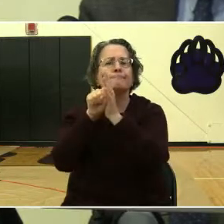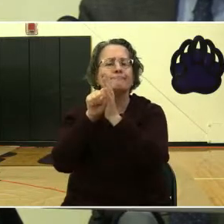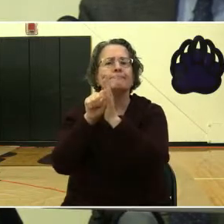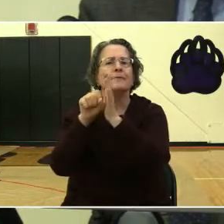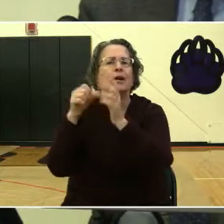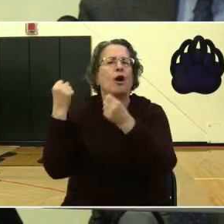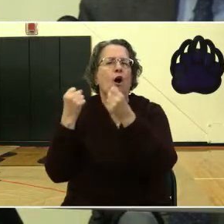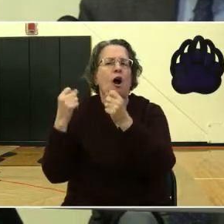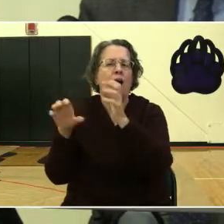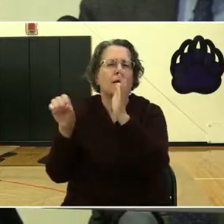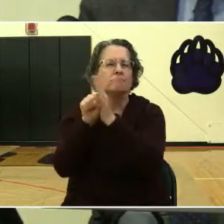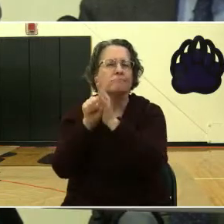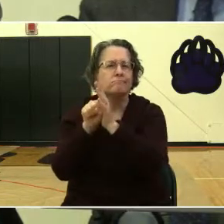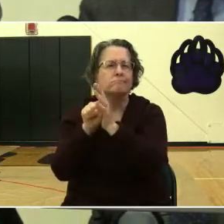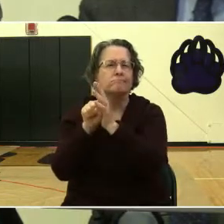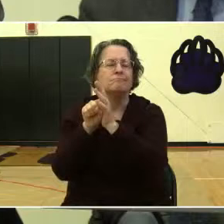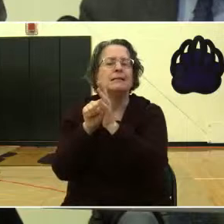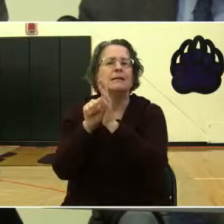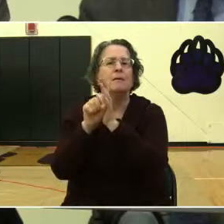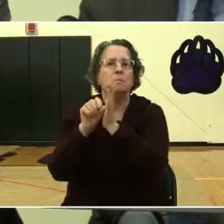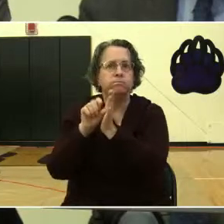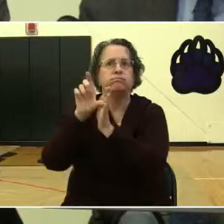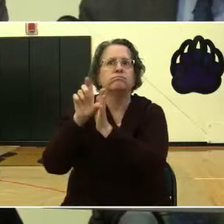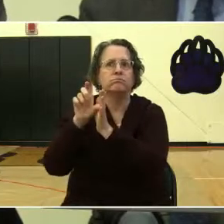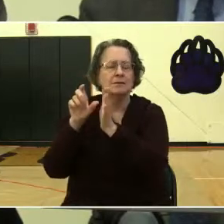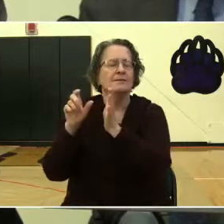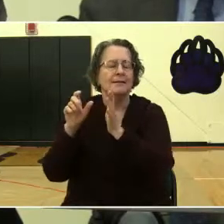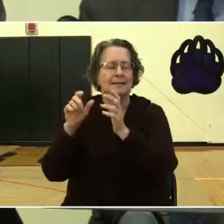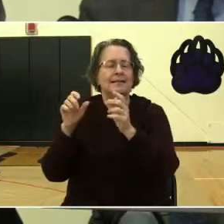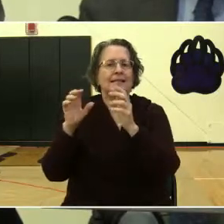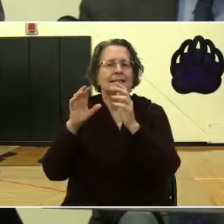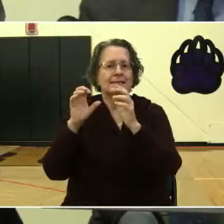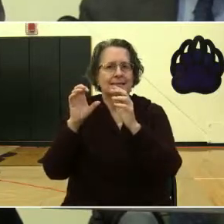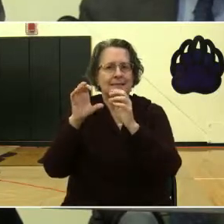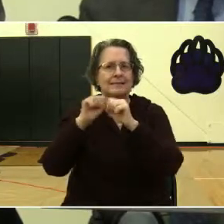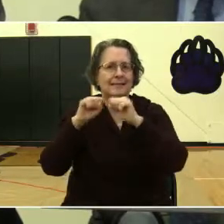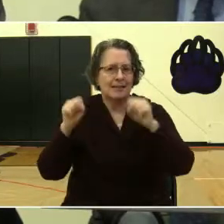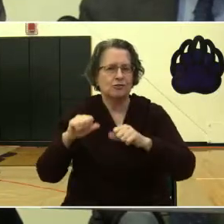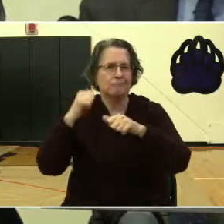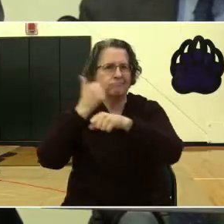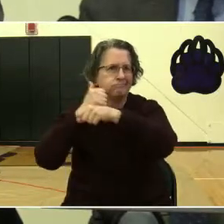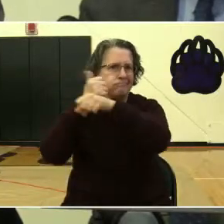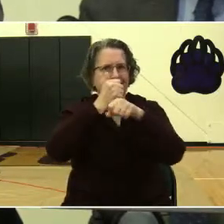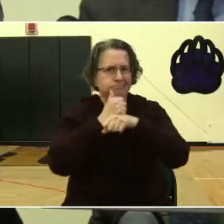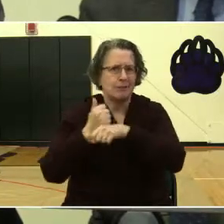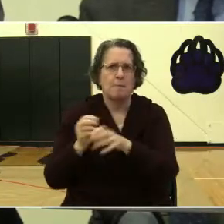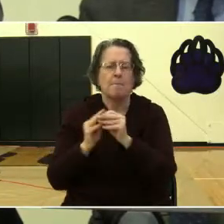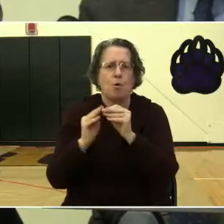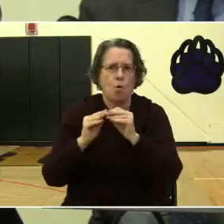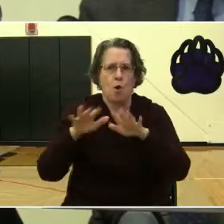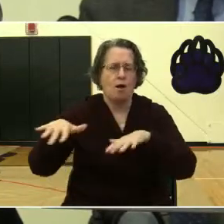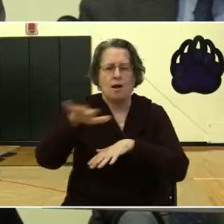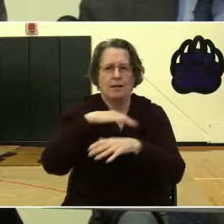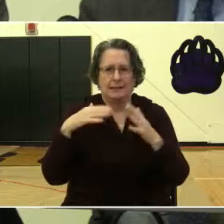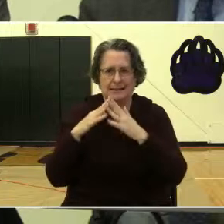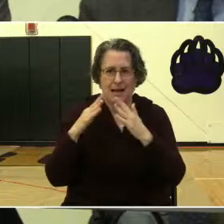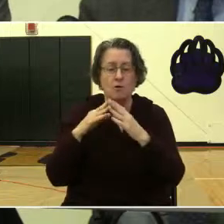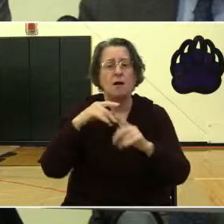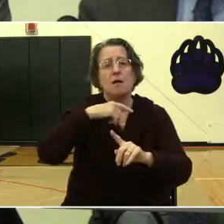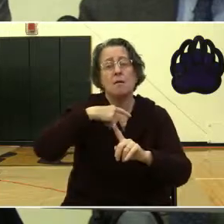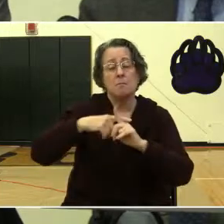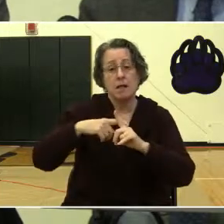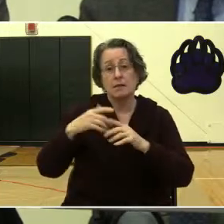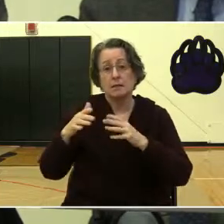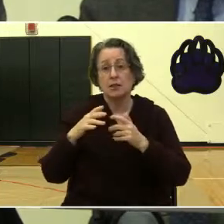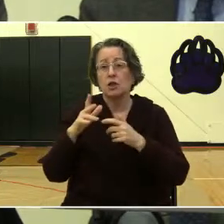specifically um sort of ramping up our charging uh capabilities for the town uh as we move our Fleet for further